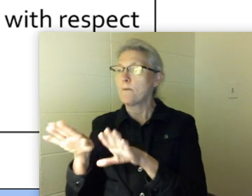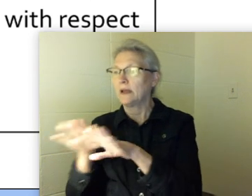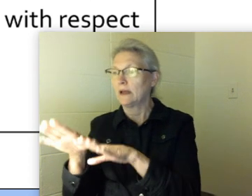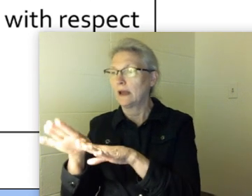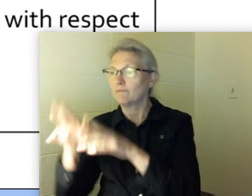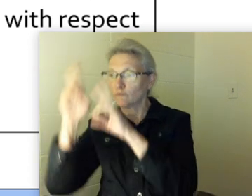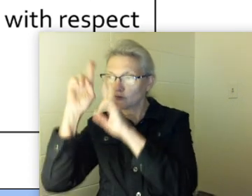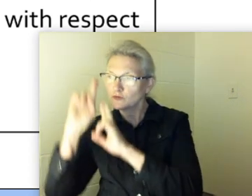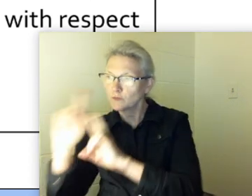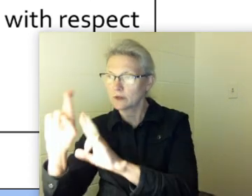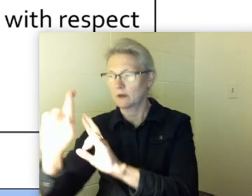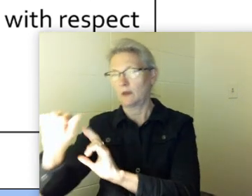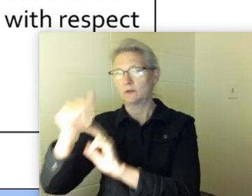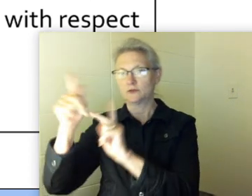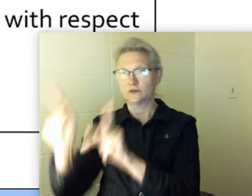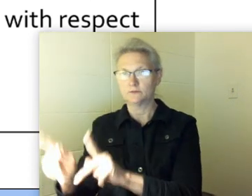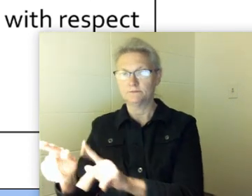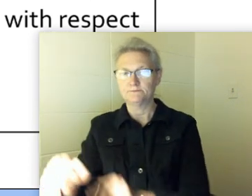respect.